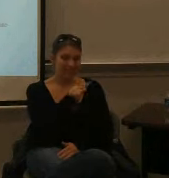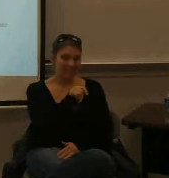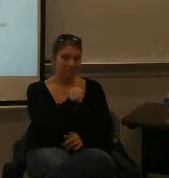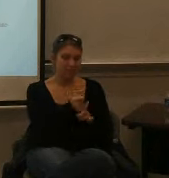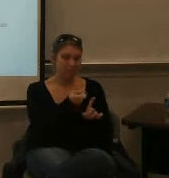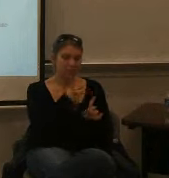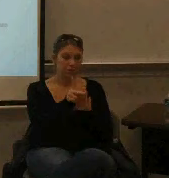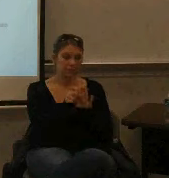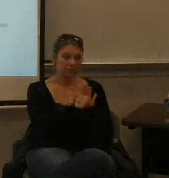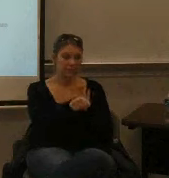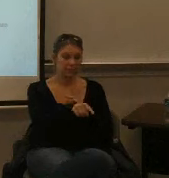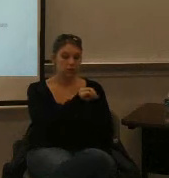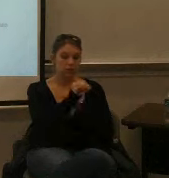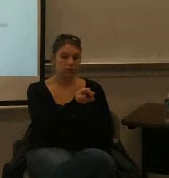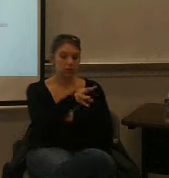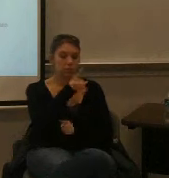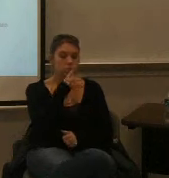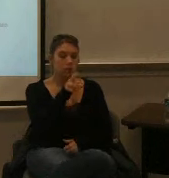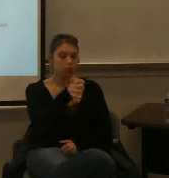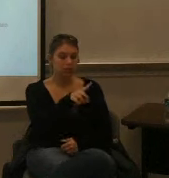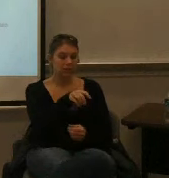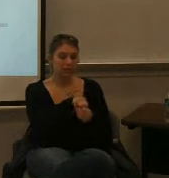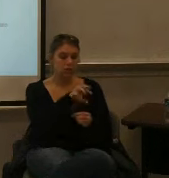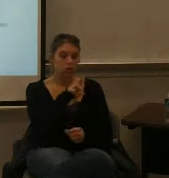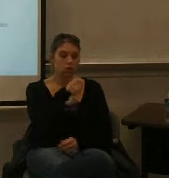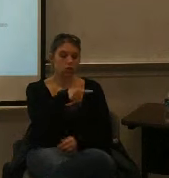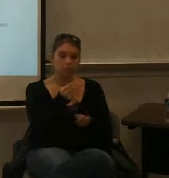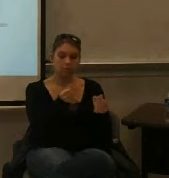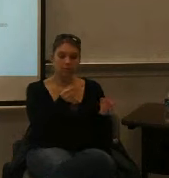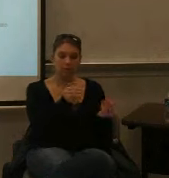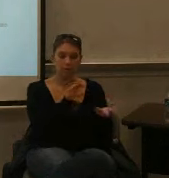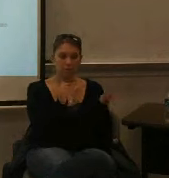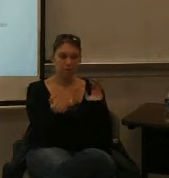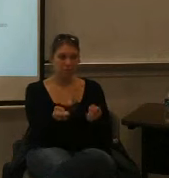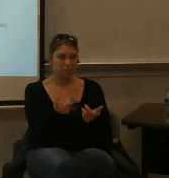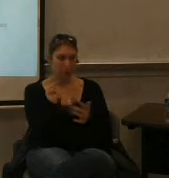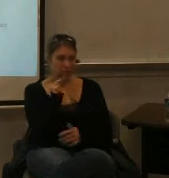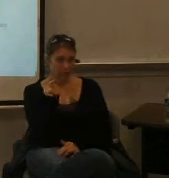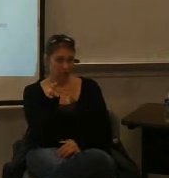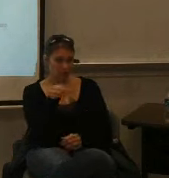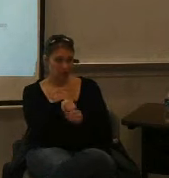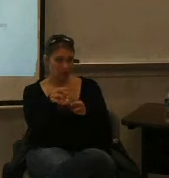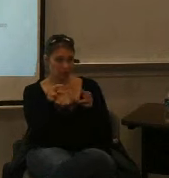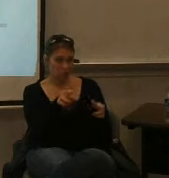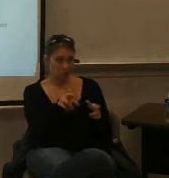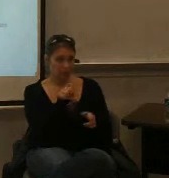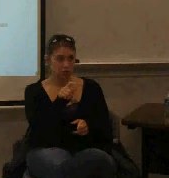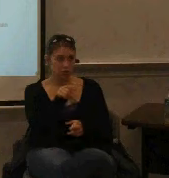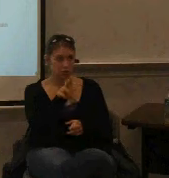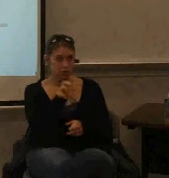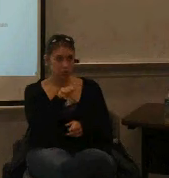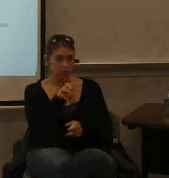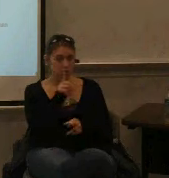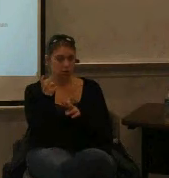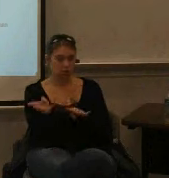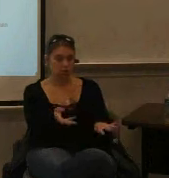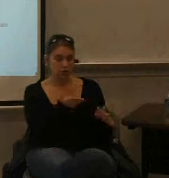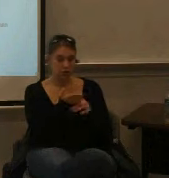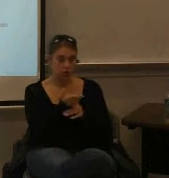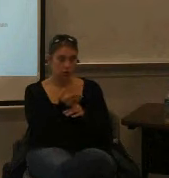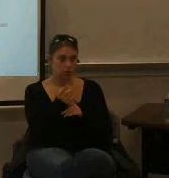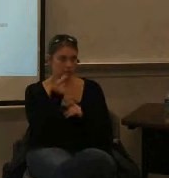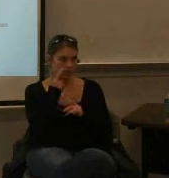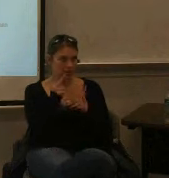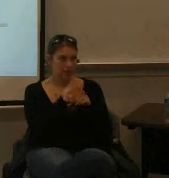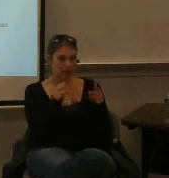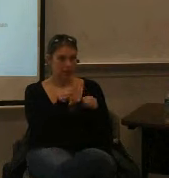just the percentage of watershed that's in cropland as a function of the total nitrogen in the rivers and streams that are draining those, and we see there's a